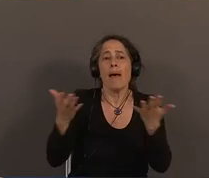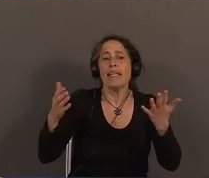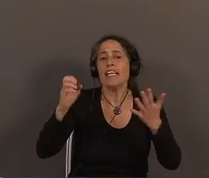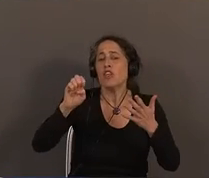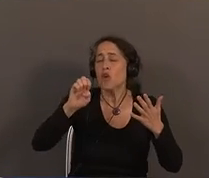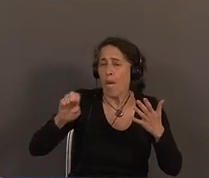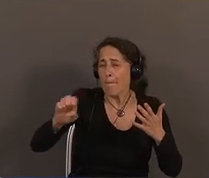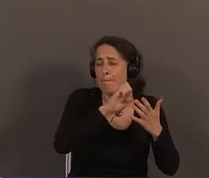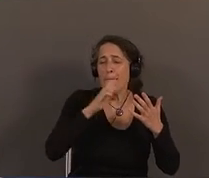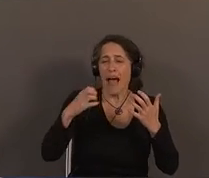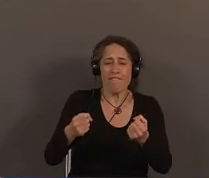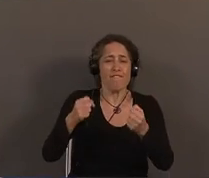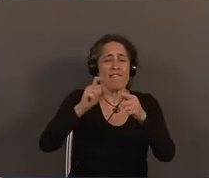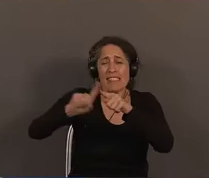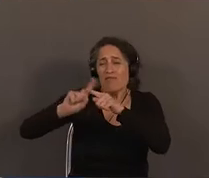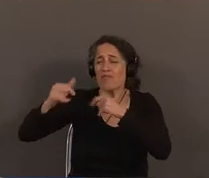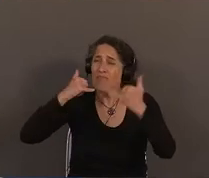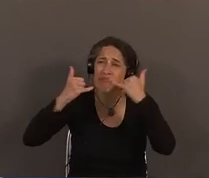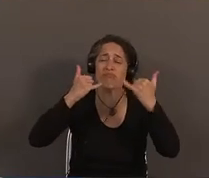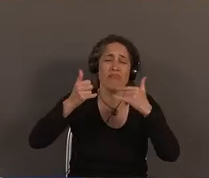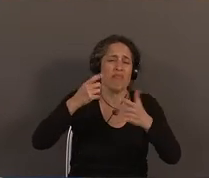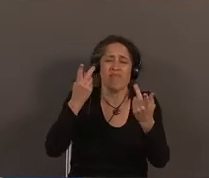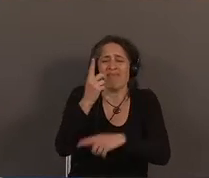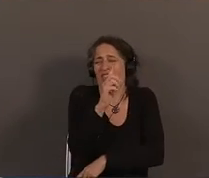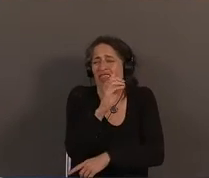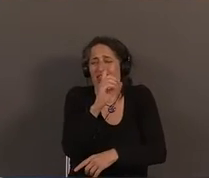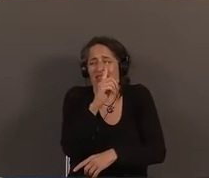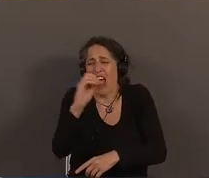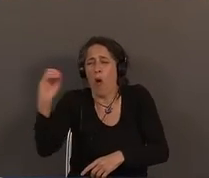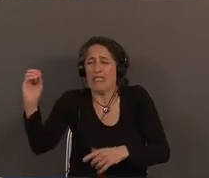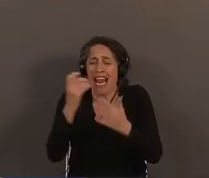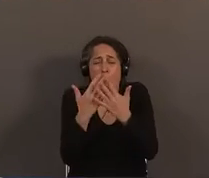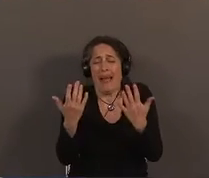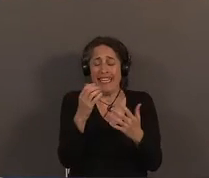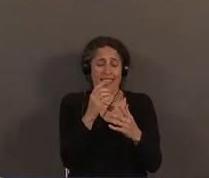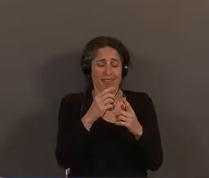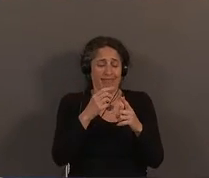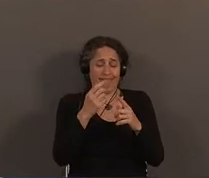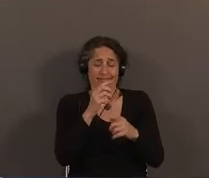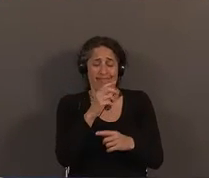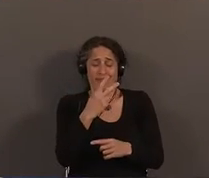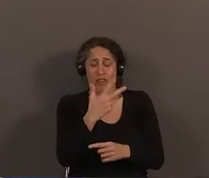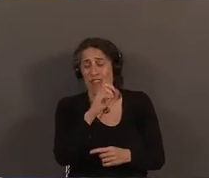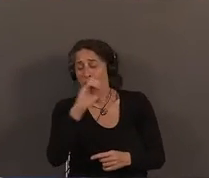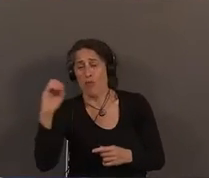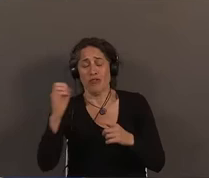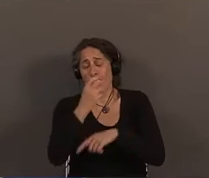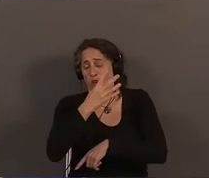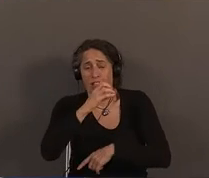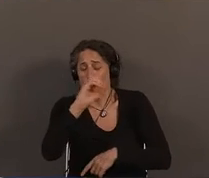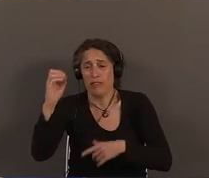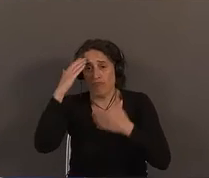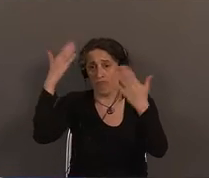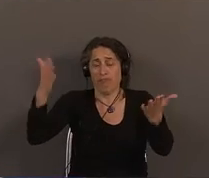and thousands of virtual operators. I don't even know whether we know the overall number. Out of this gigantic